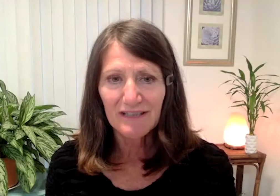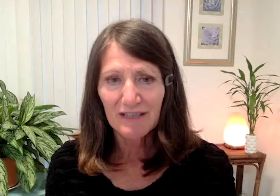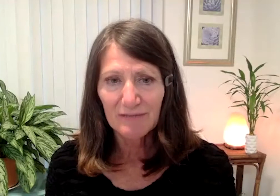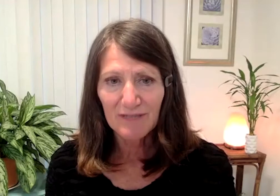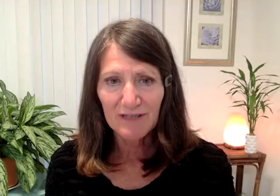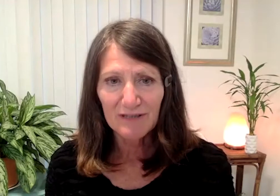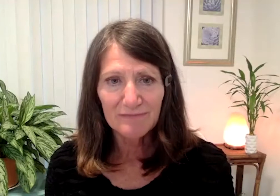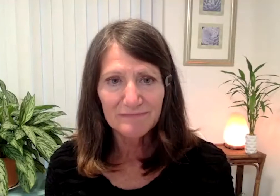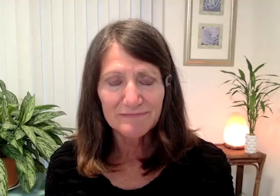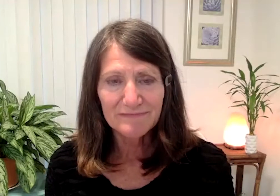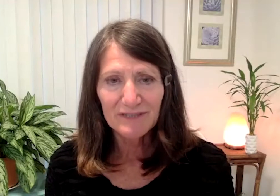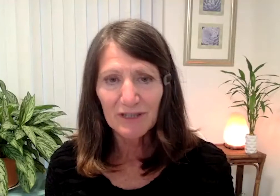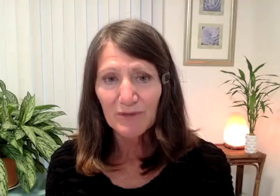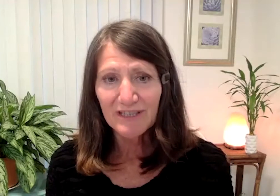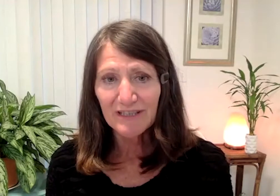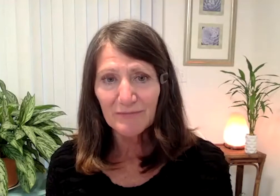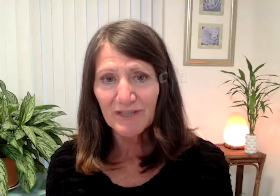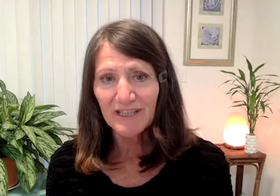and